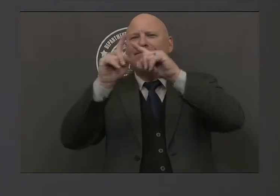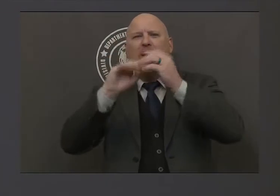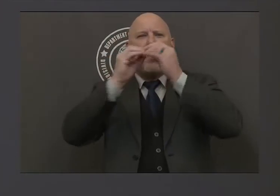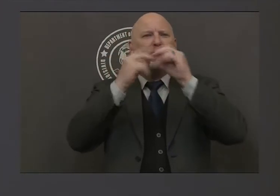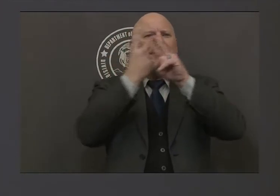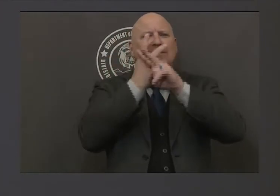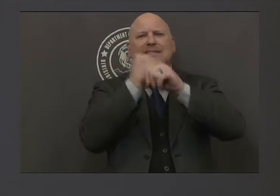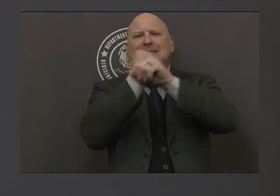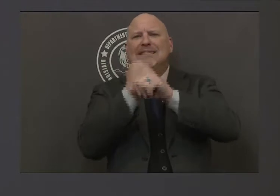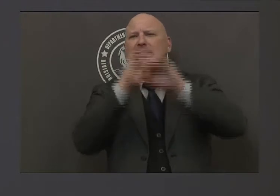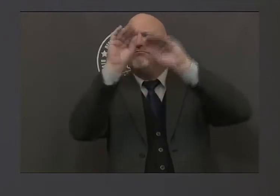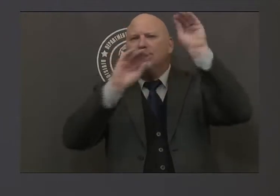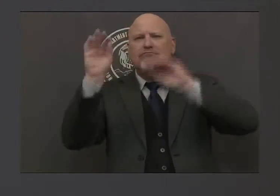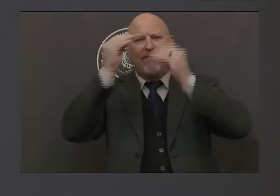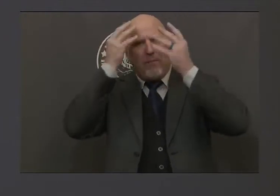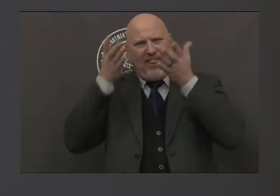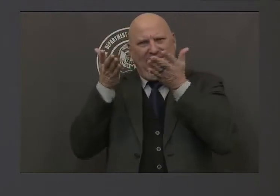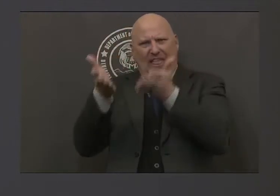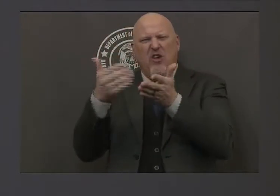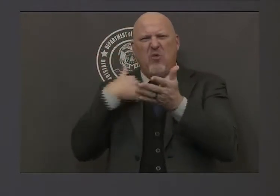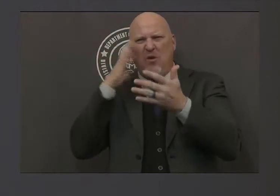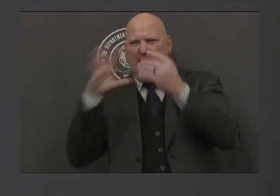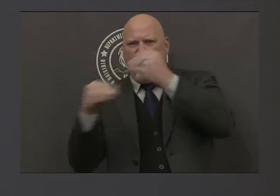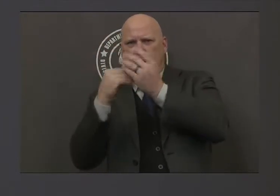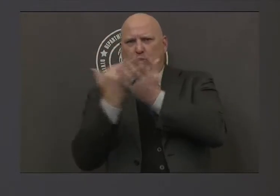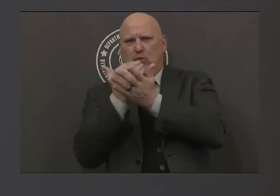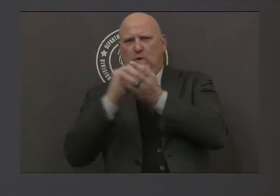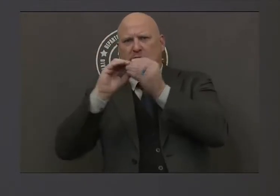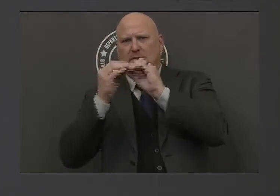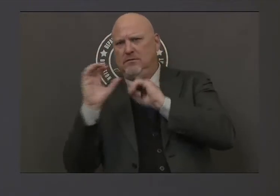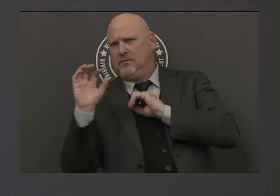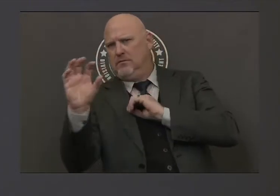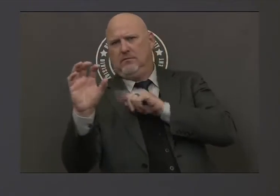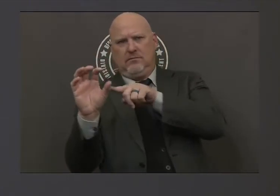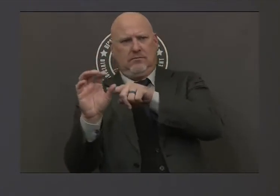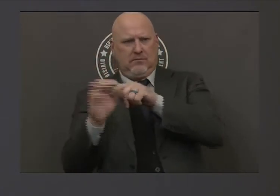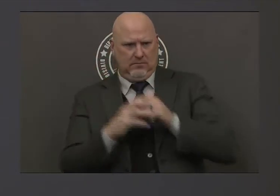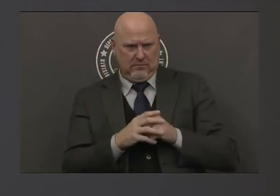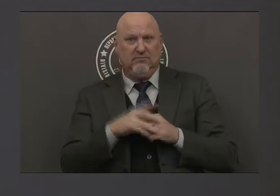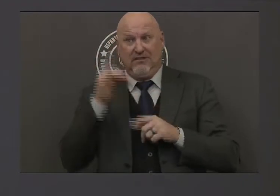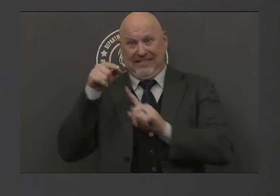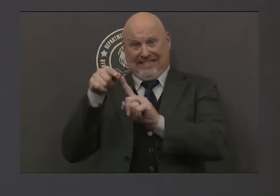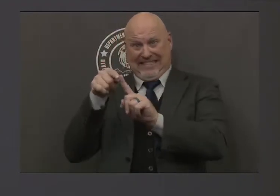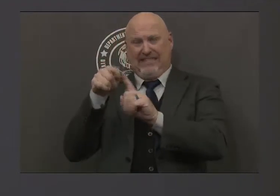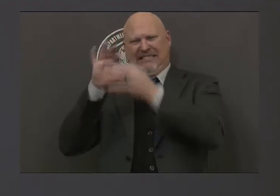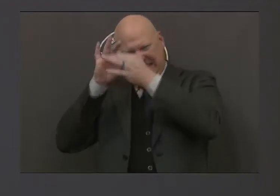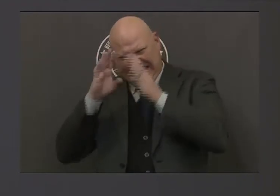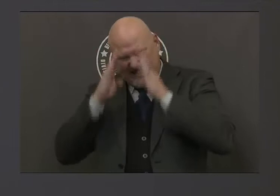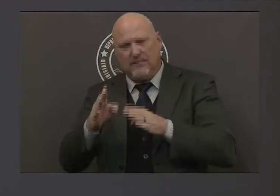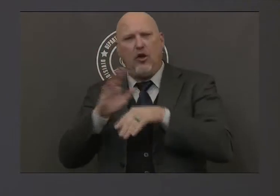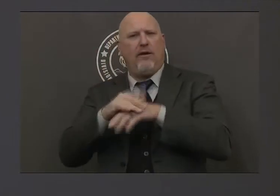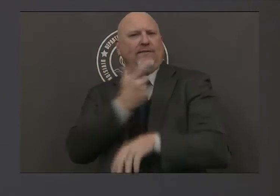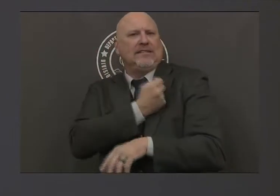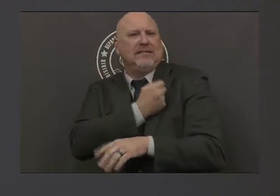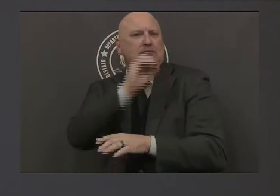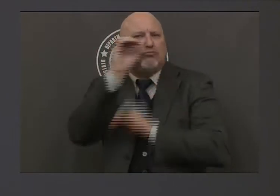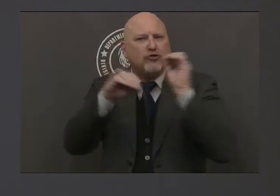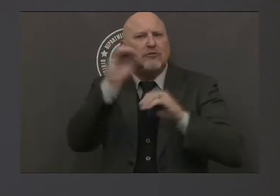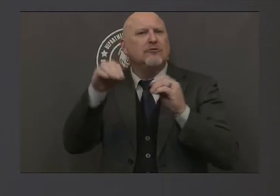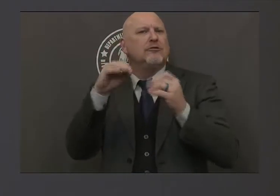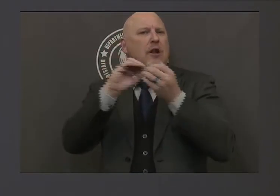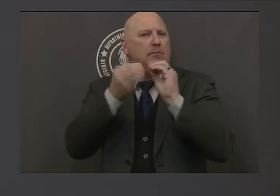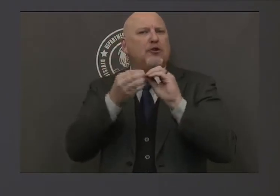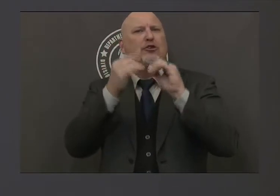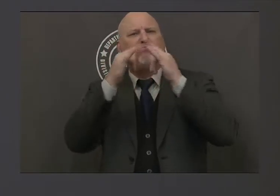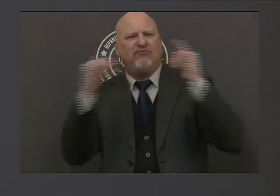of the coronavirus utah.gov vaccine webpage. This is the best source for reviewing the most updated vaccine